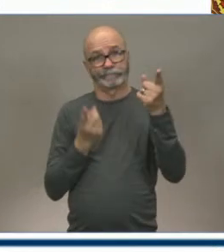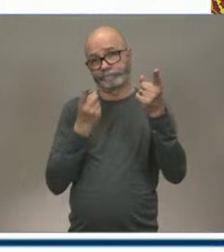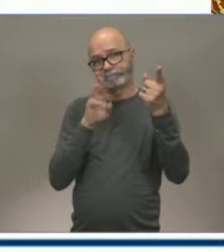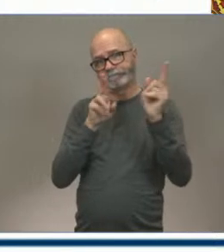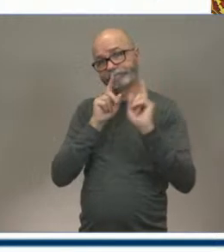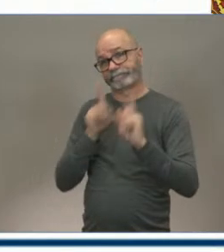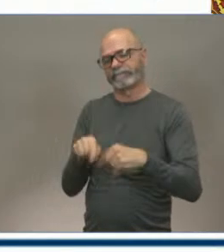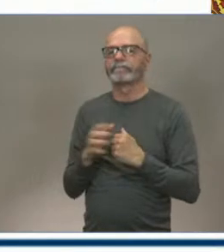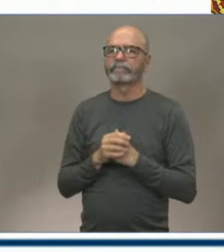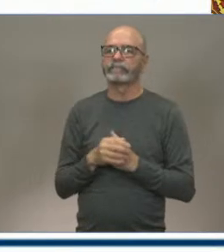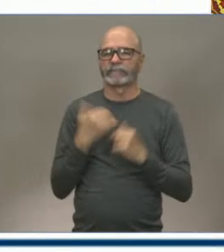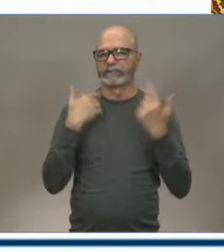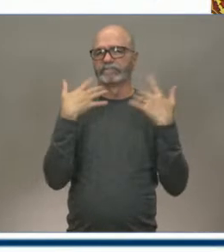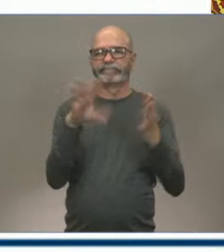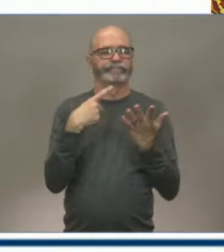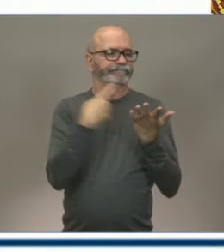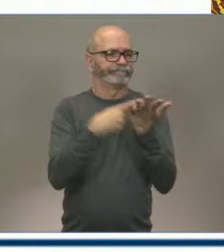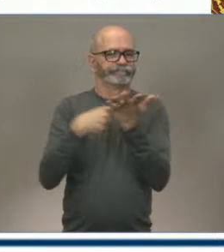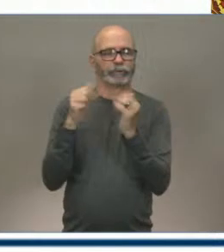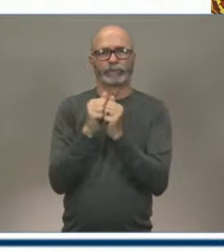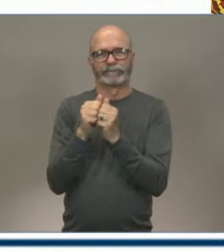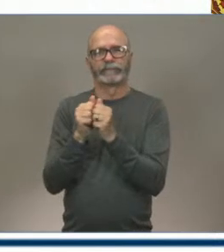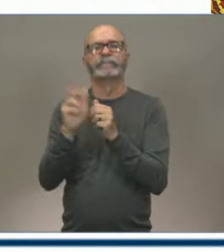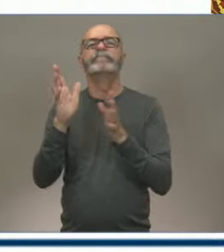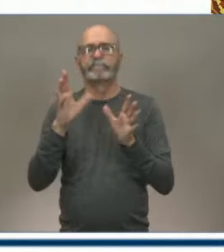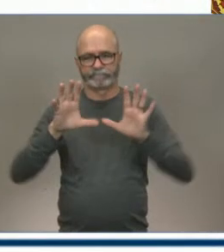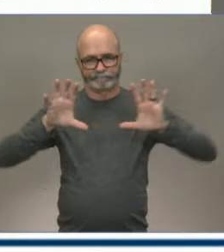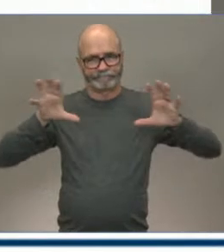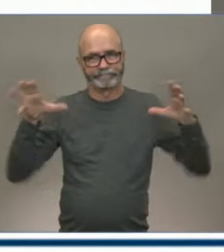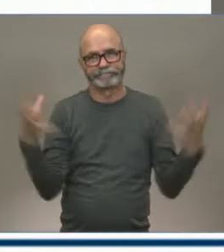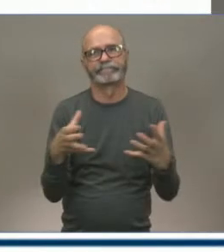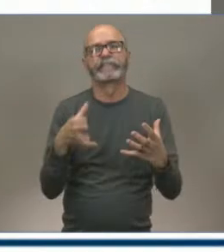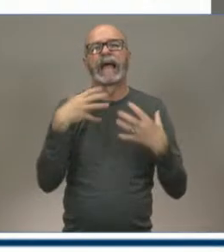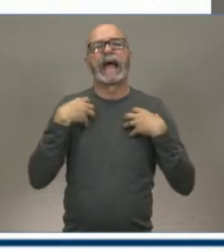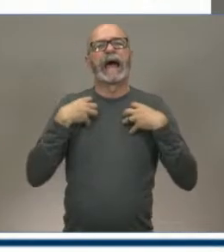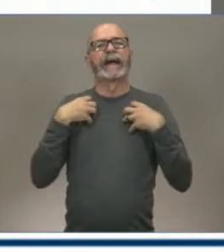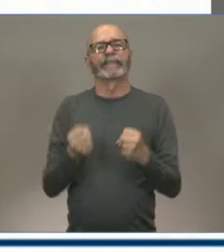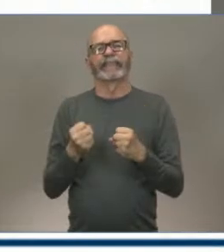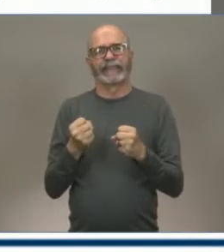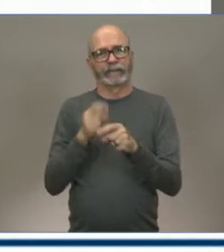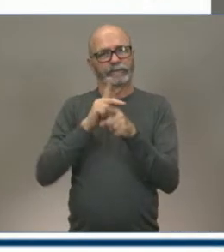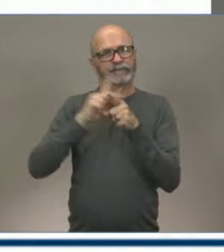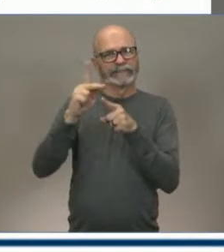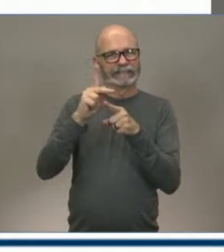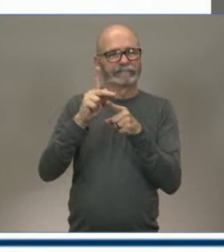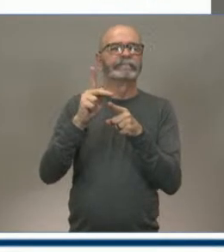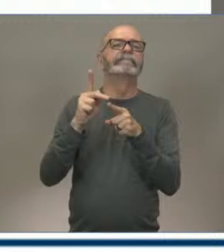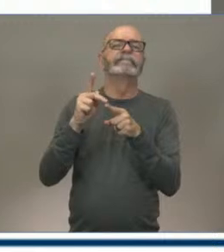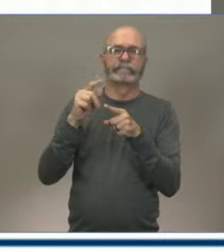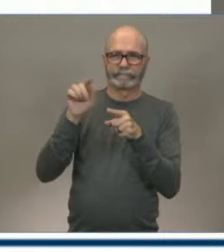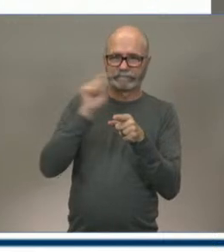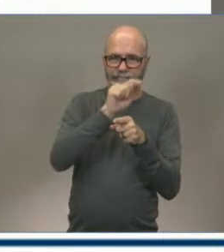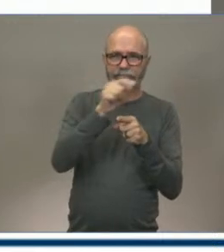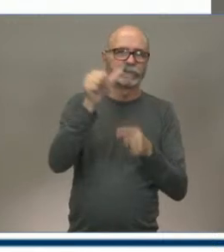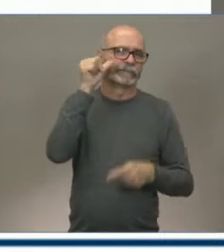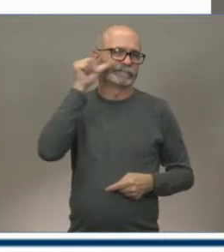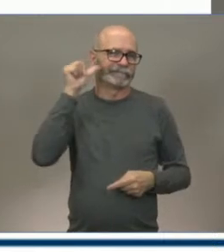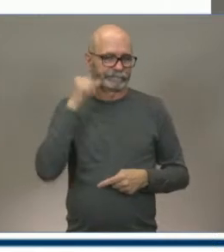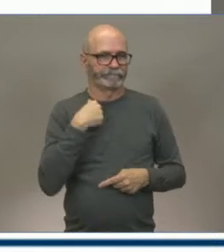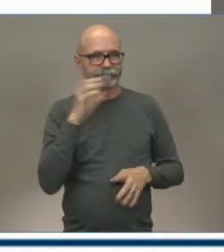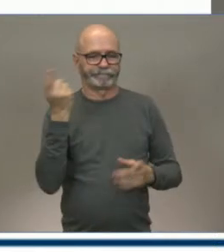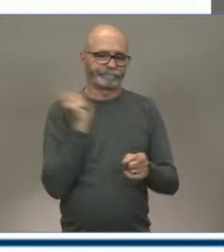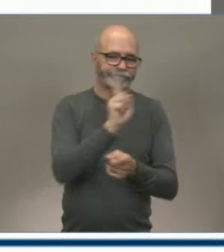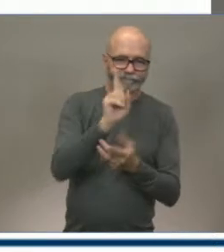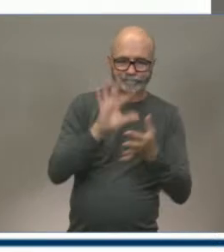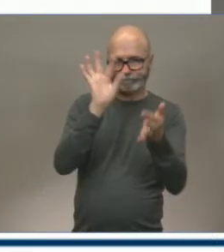a meeting with there's a network of regulated health professions, and we joined one of their meetings yesterday, myself and